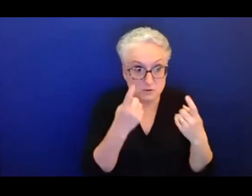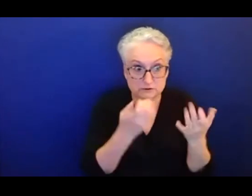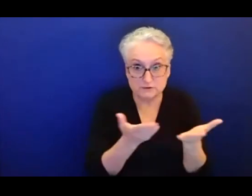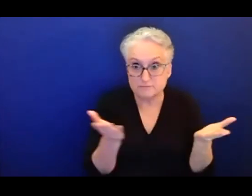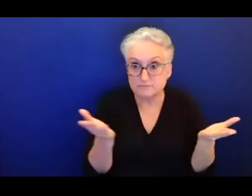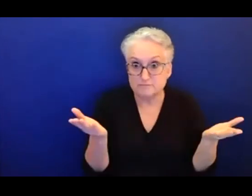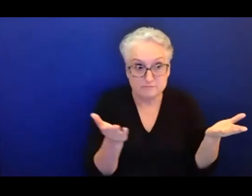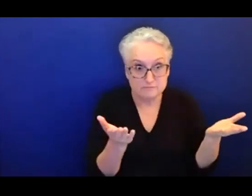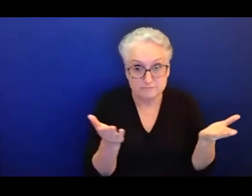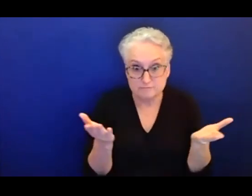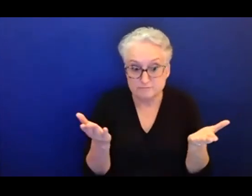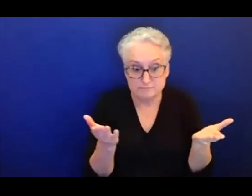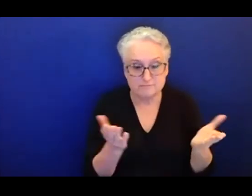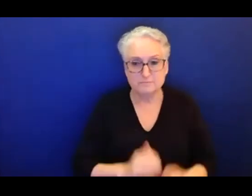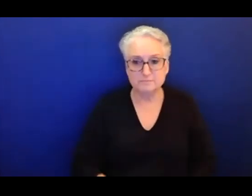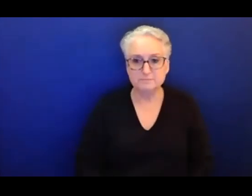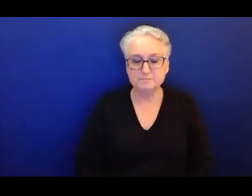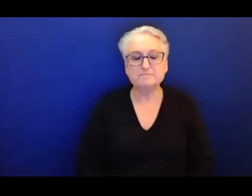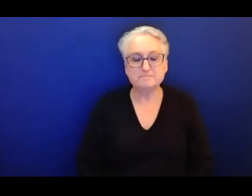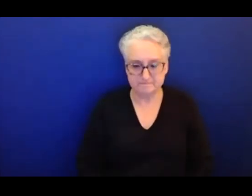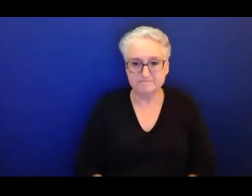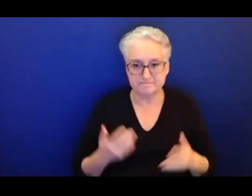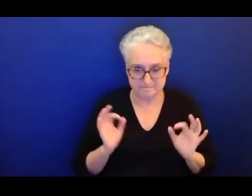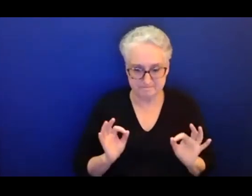Great. All right, I'm going to turn it over to my colleague.